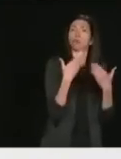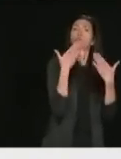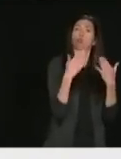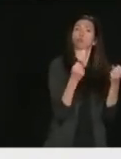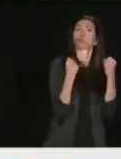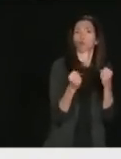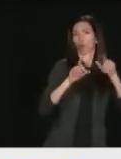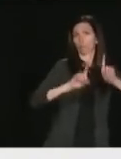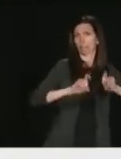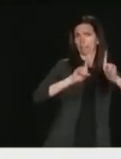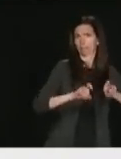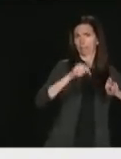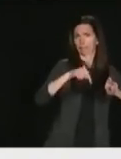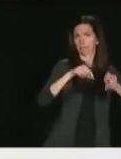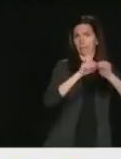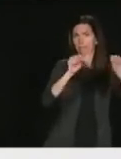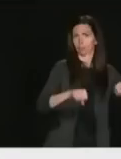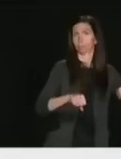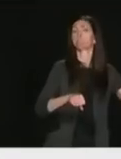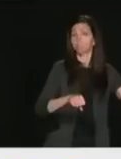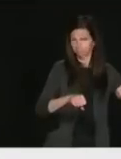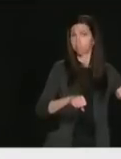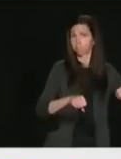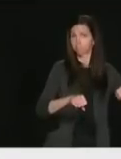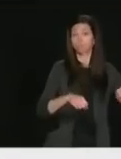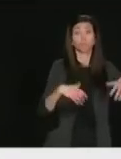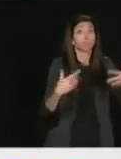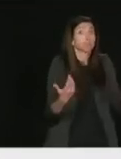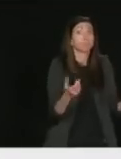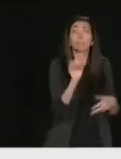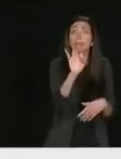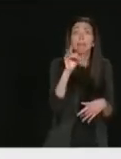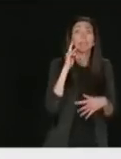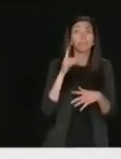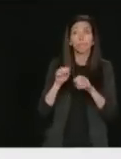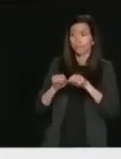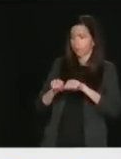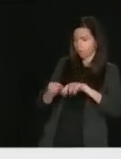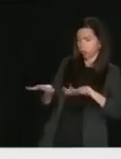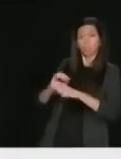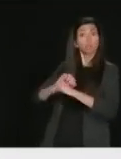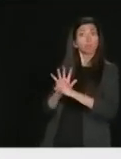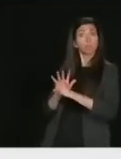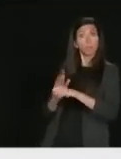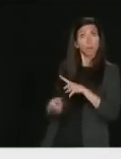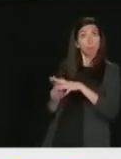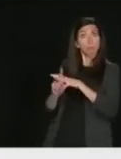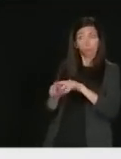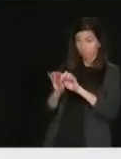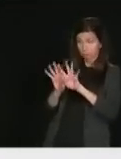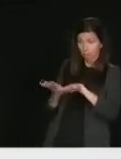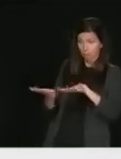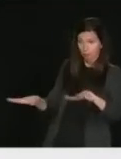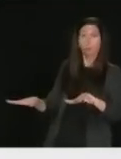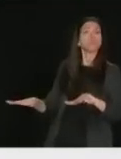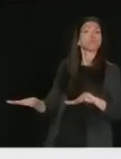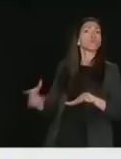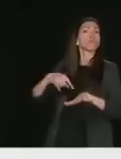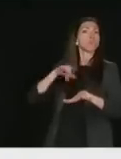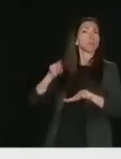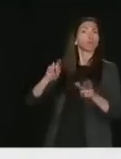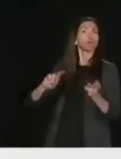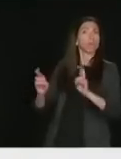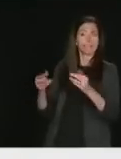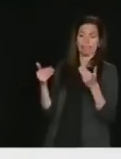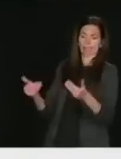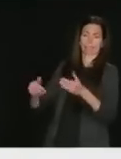a strong capacity to respond wherever there might be a resurgence or a flare-up of COVID-19. And that